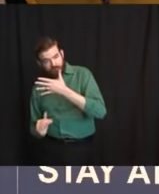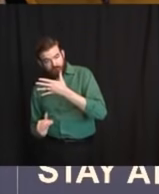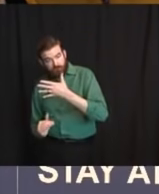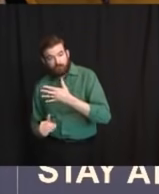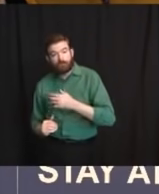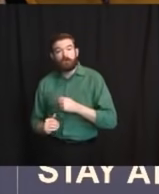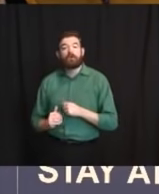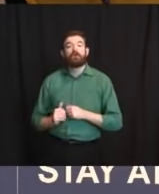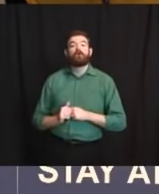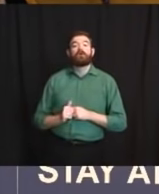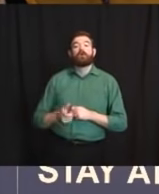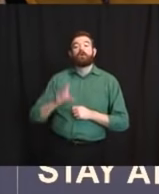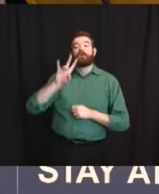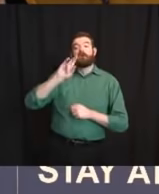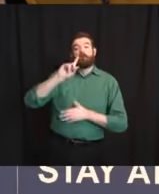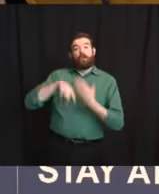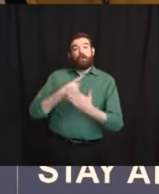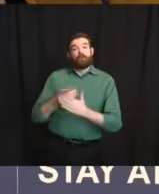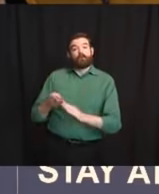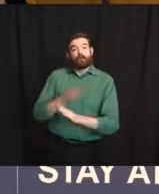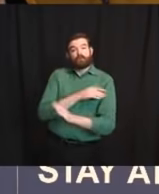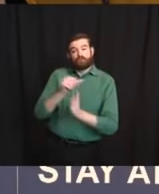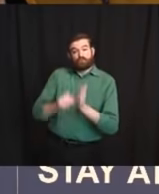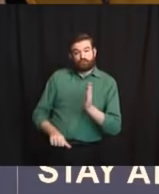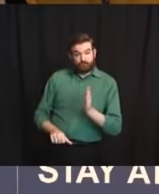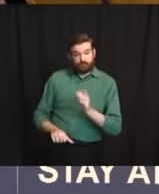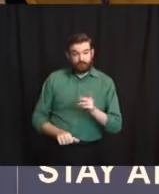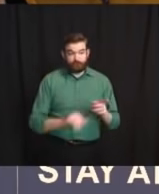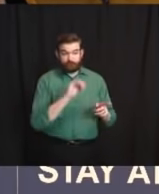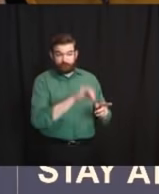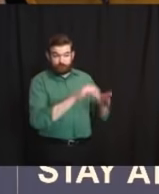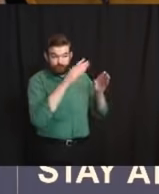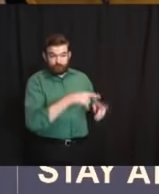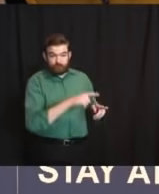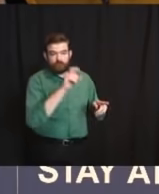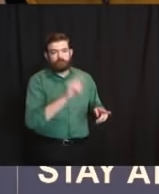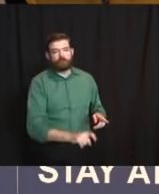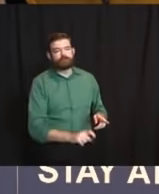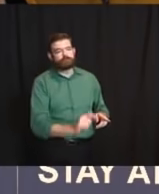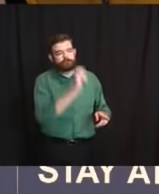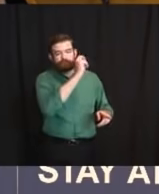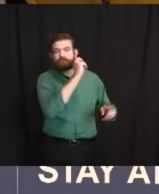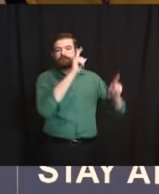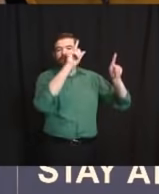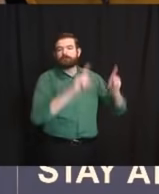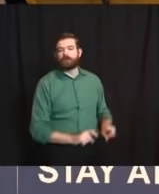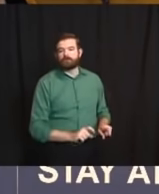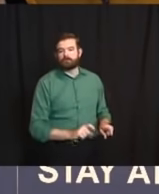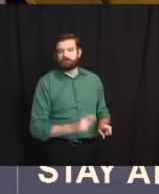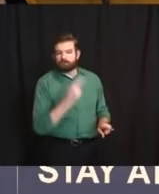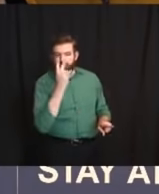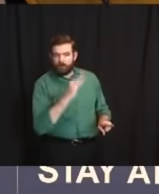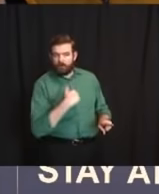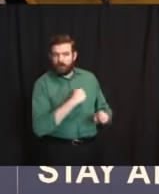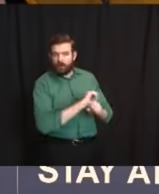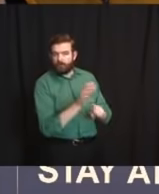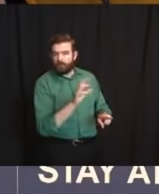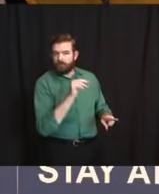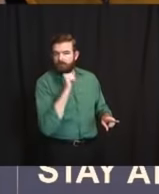and conduct symptom screening on the day of surgery. They will additionally